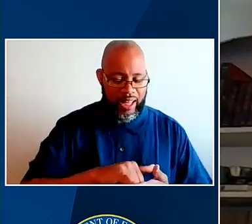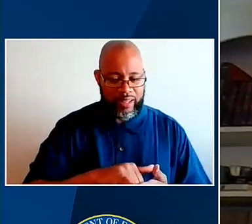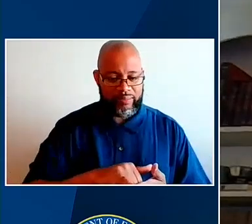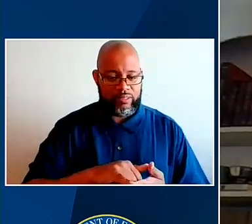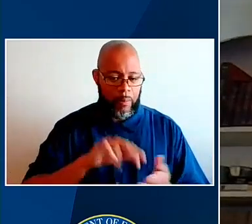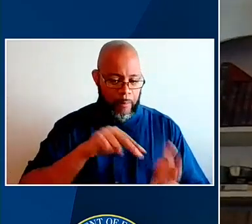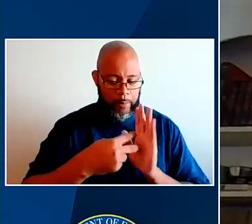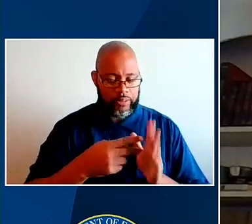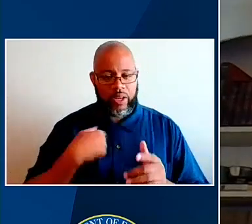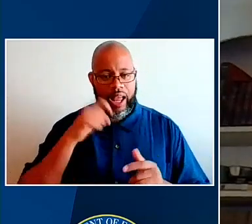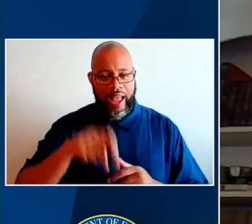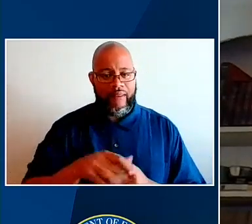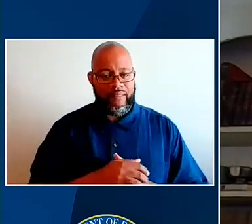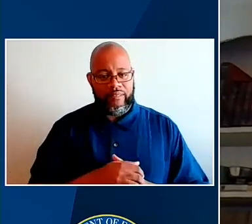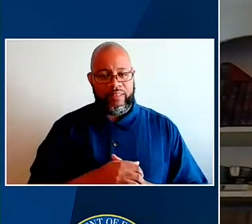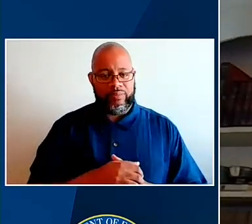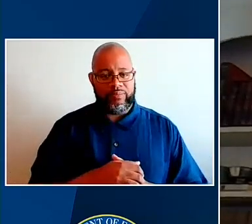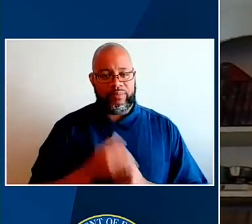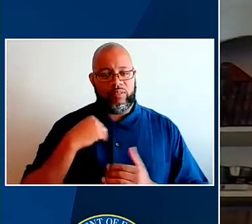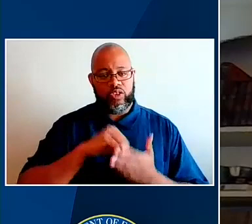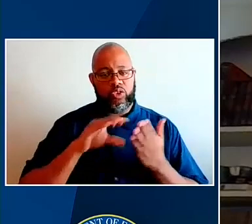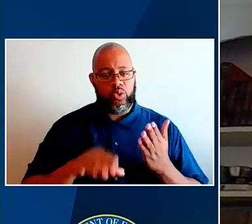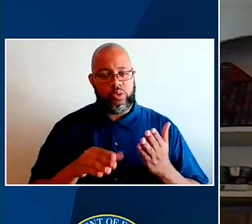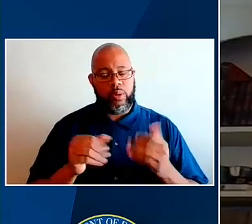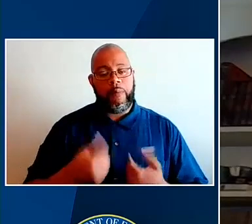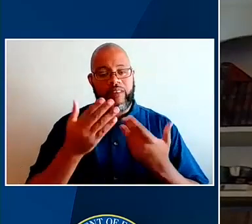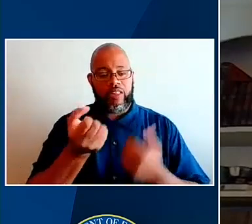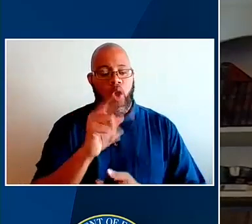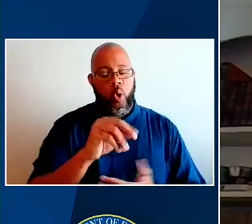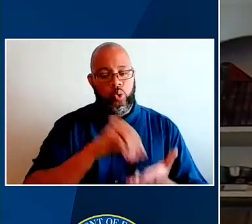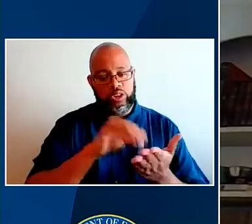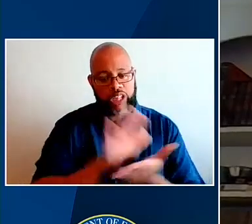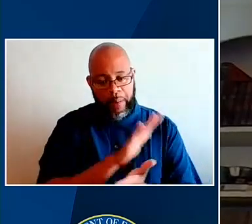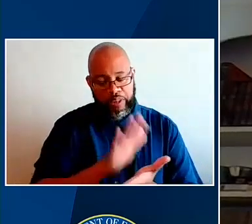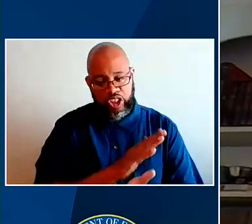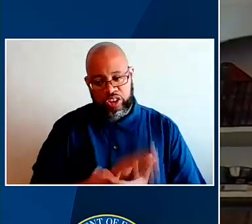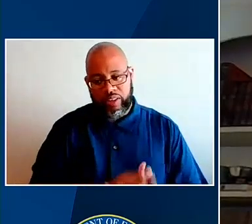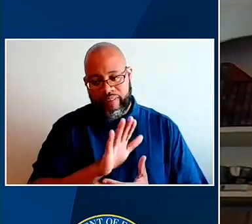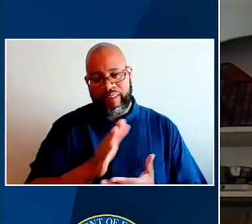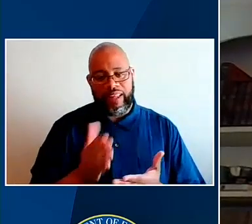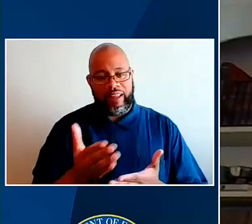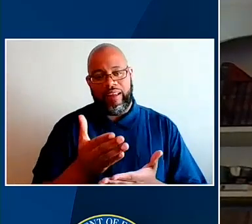purpose. We'd have to, I guess, have students provide their own documentation of their income.